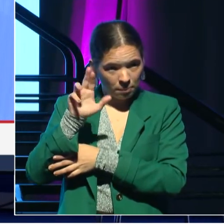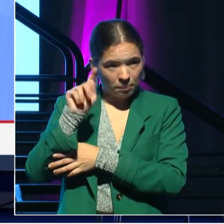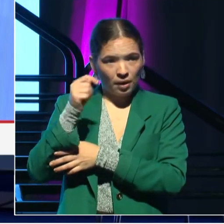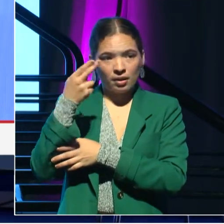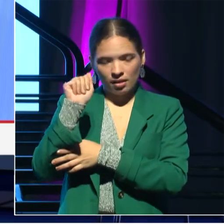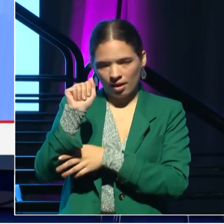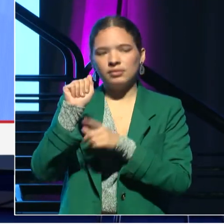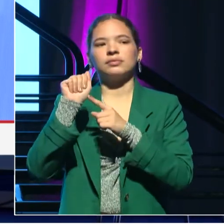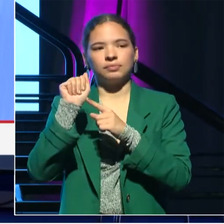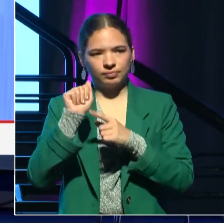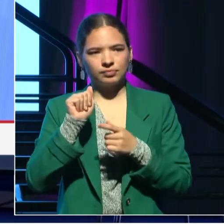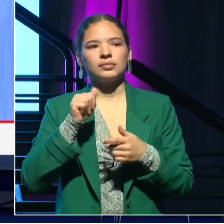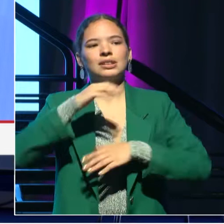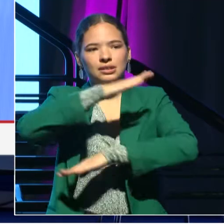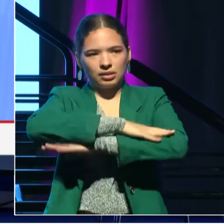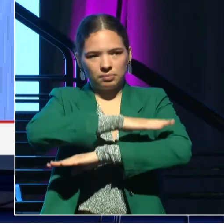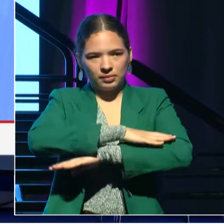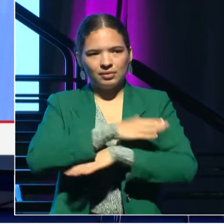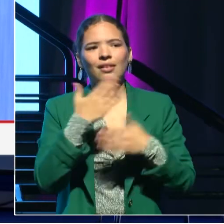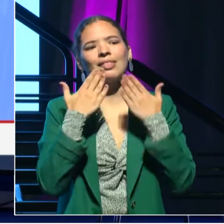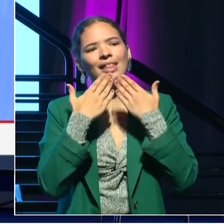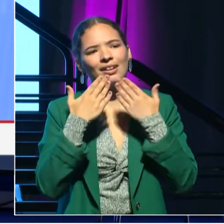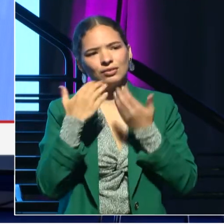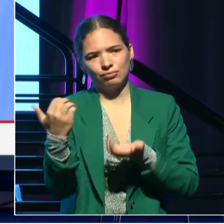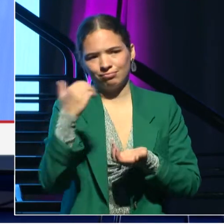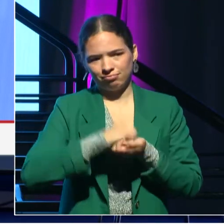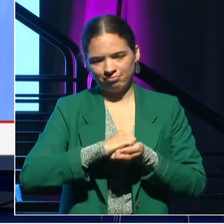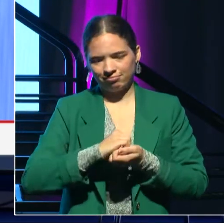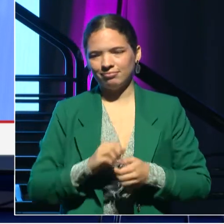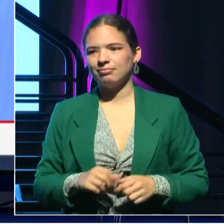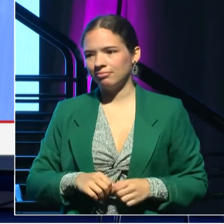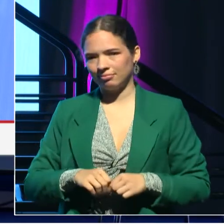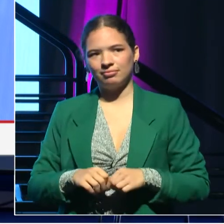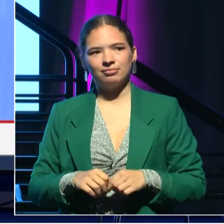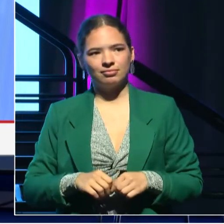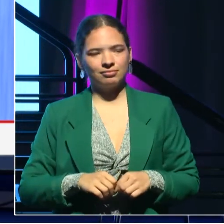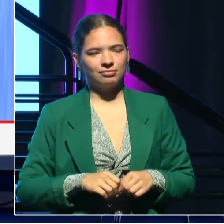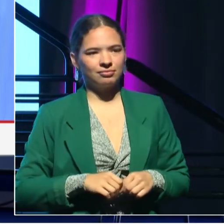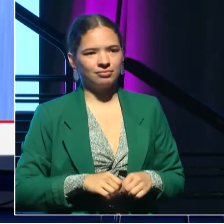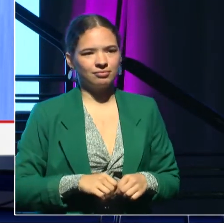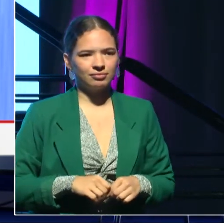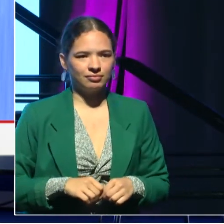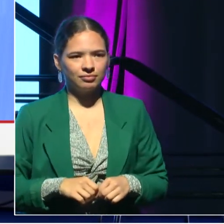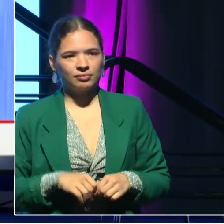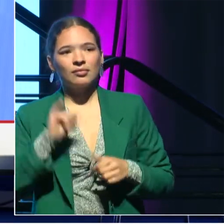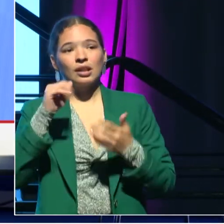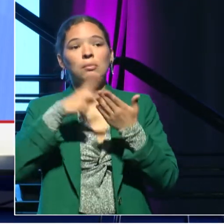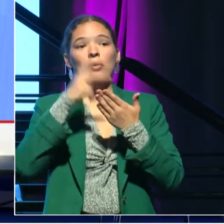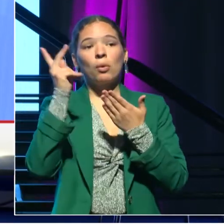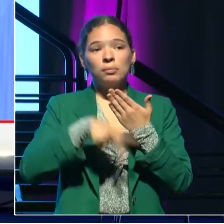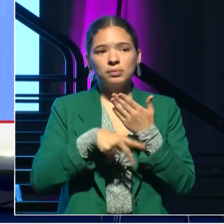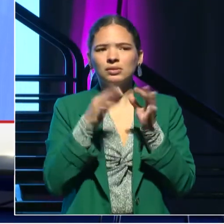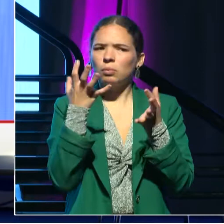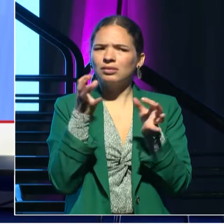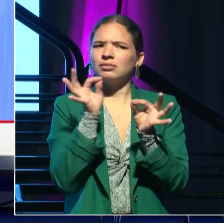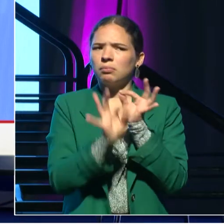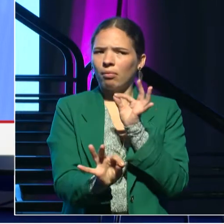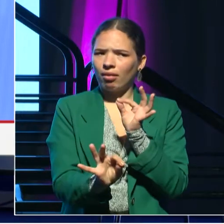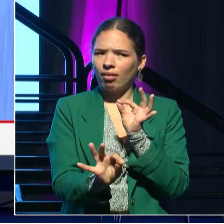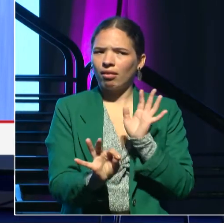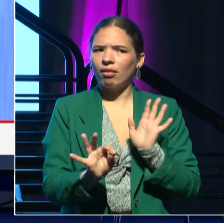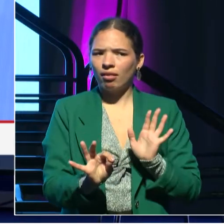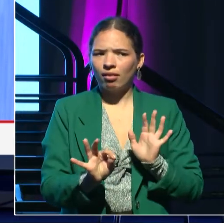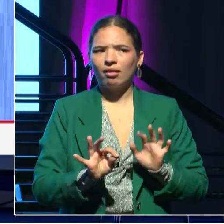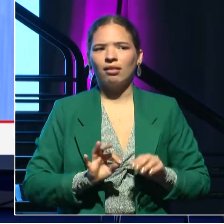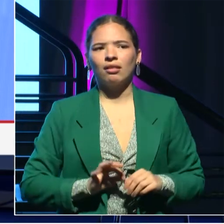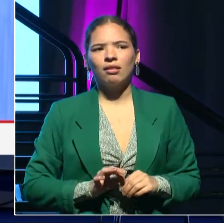You heard how simple the program is. It's very simple. We know that people